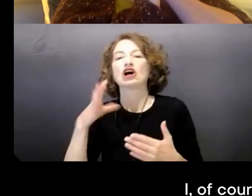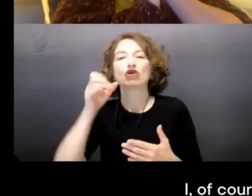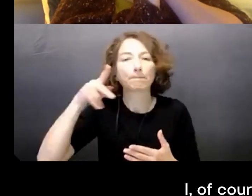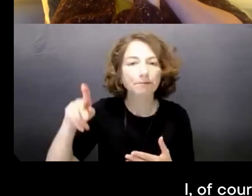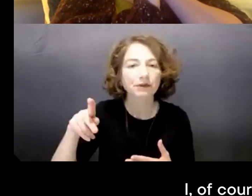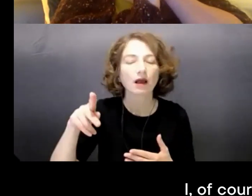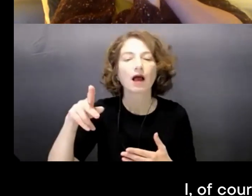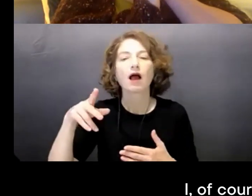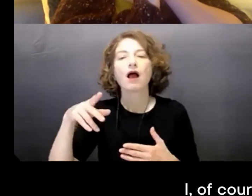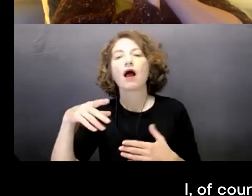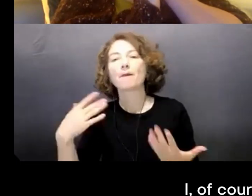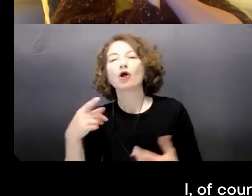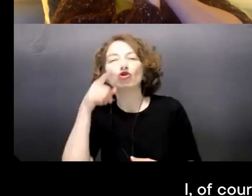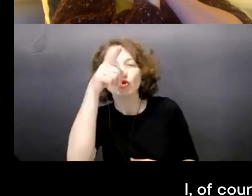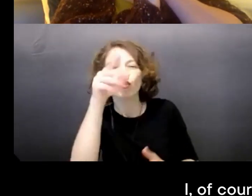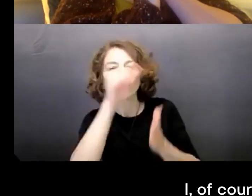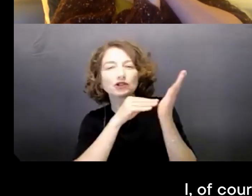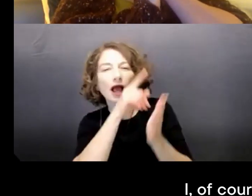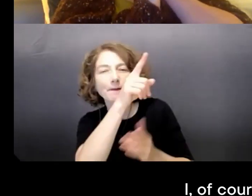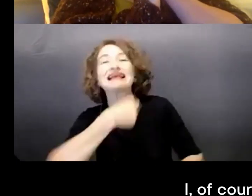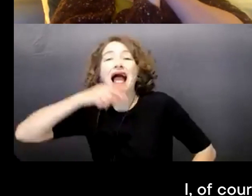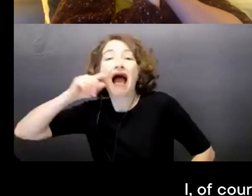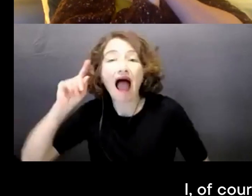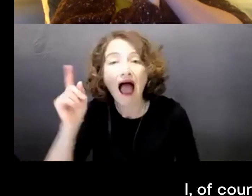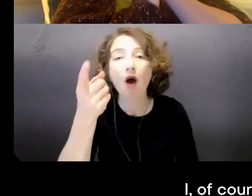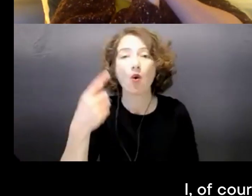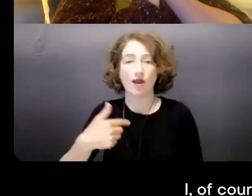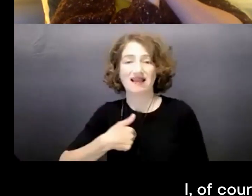also often have these thoughts about my own